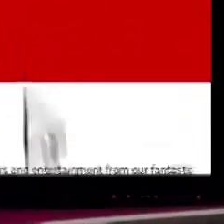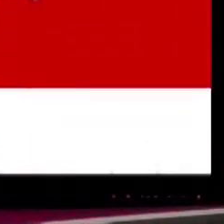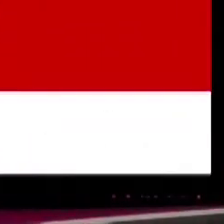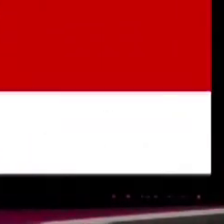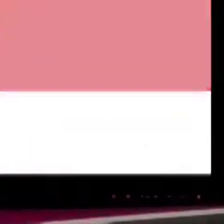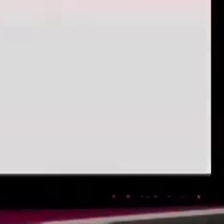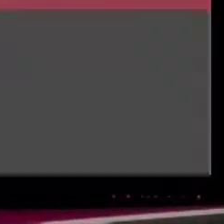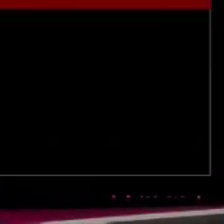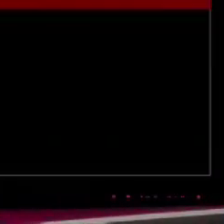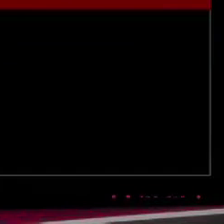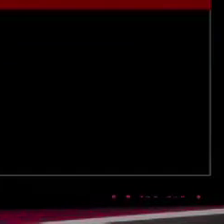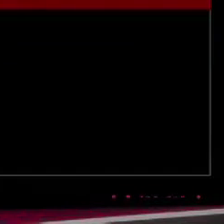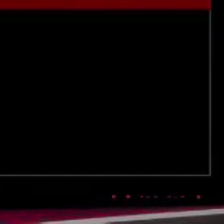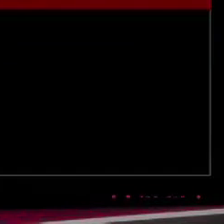links.